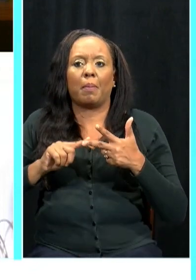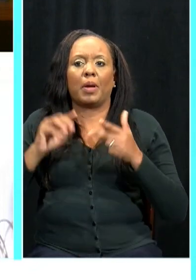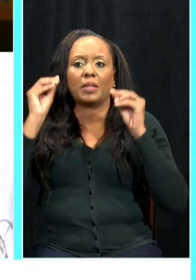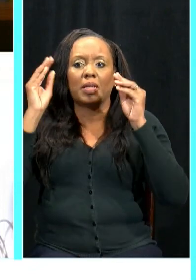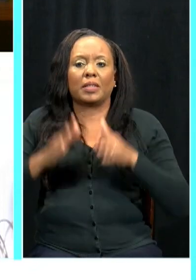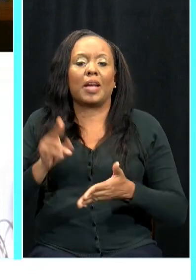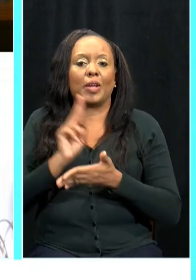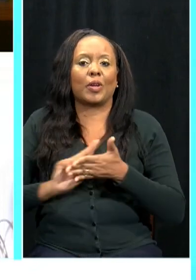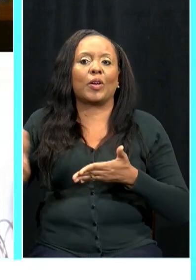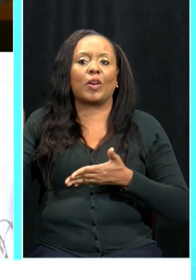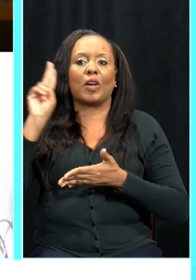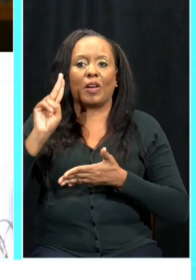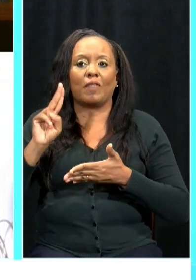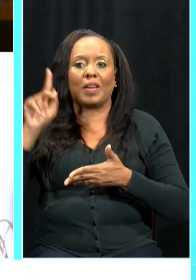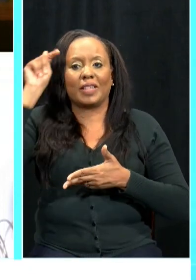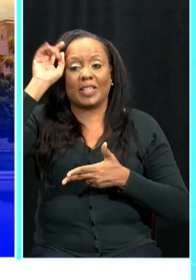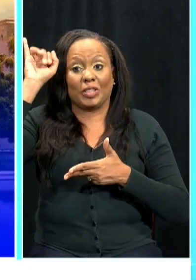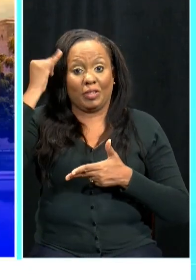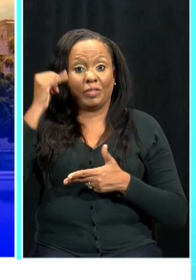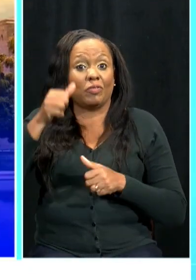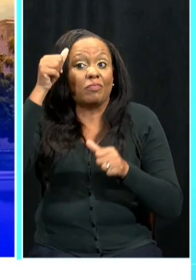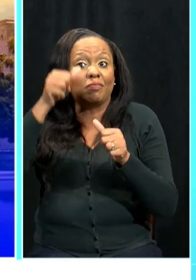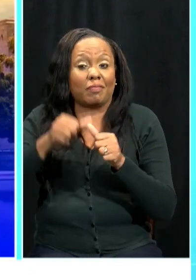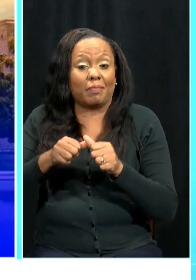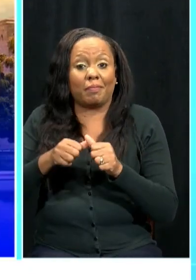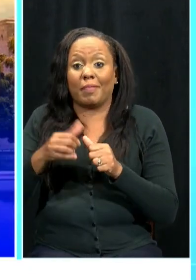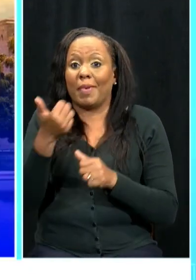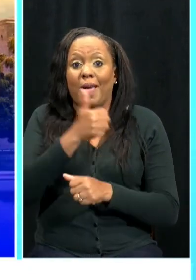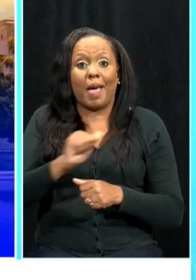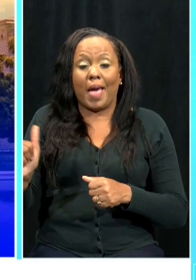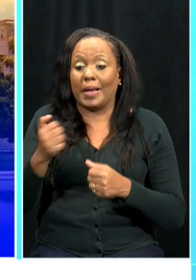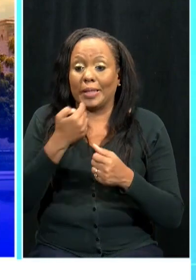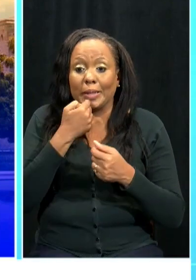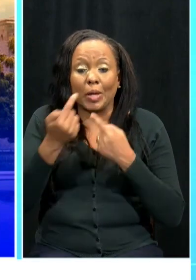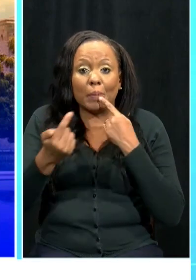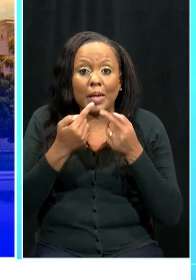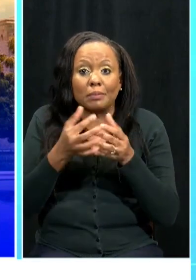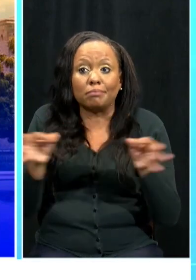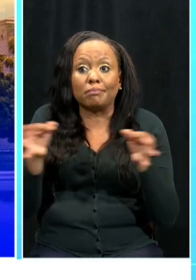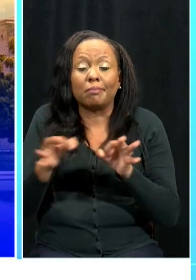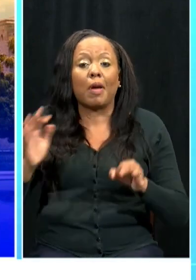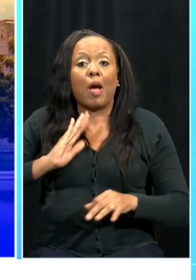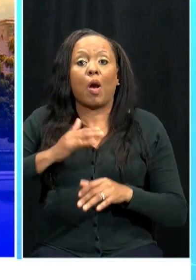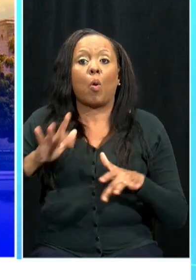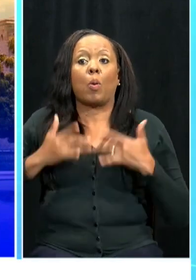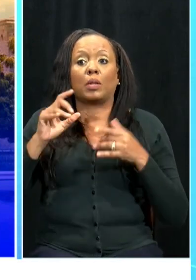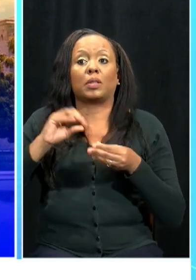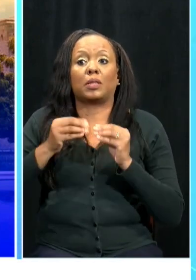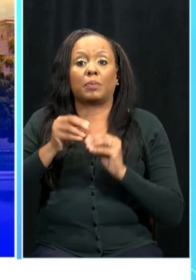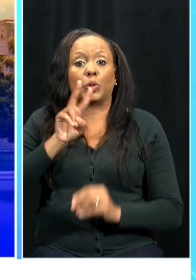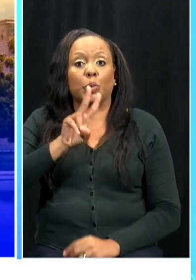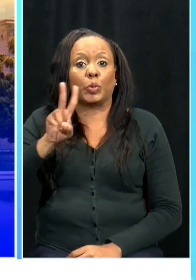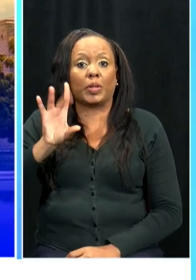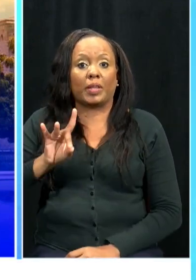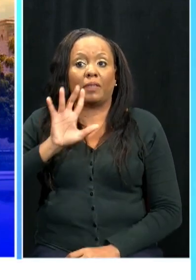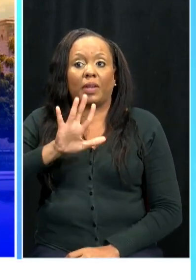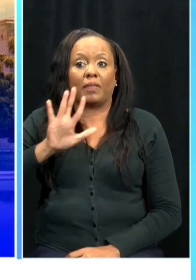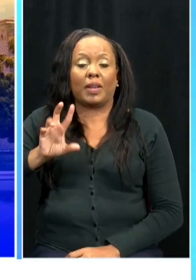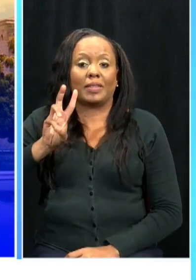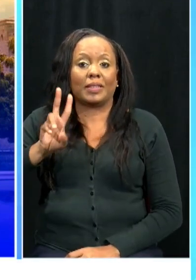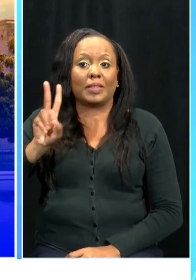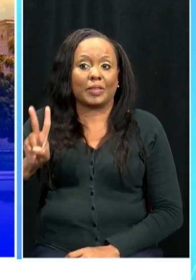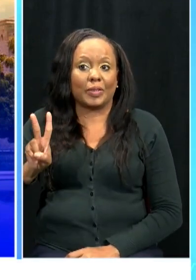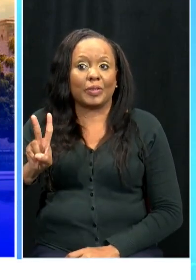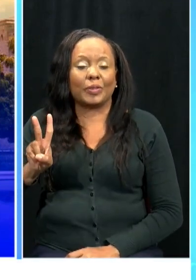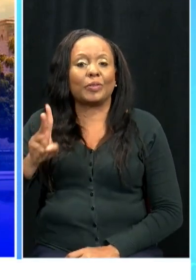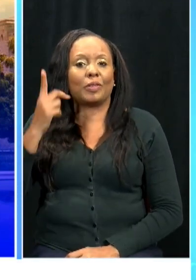UWI, Dr. Tennyson Joseph. Don't forget, you can send us your comments and your questions to our WhatsApp number at 228-5562 in